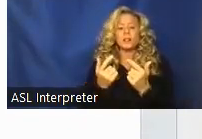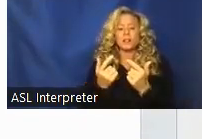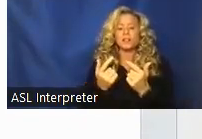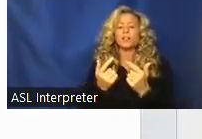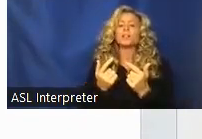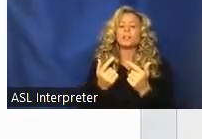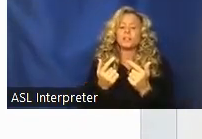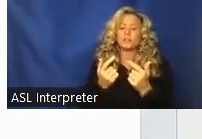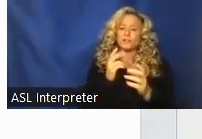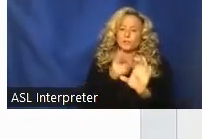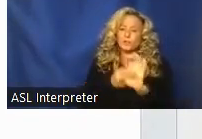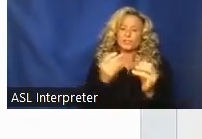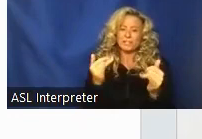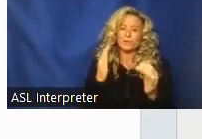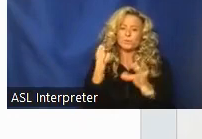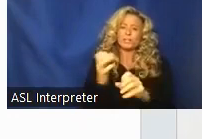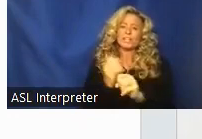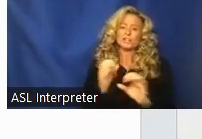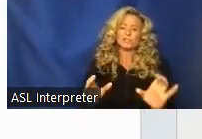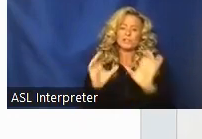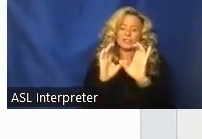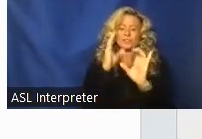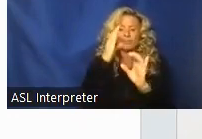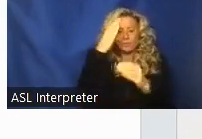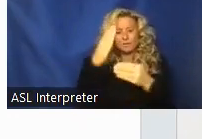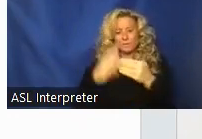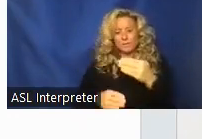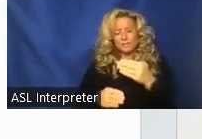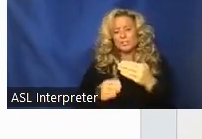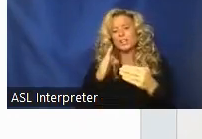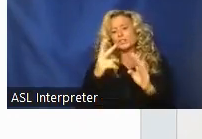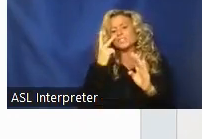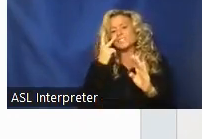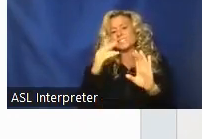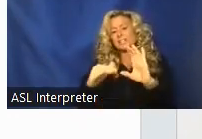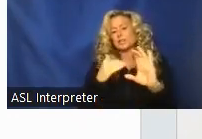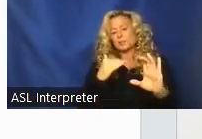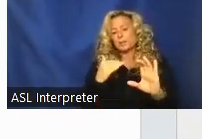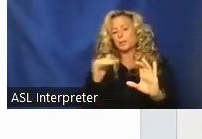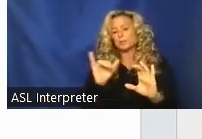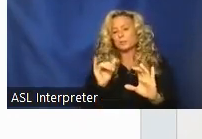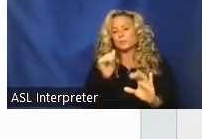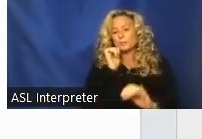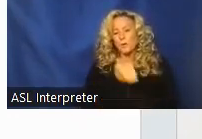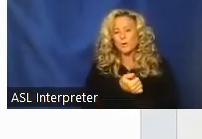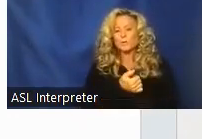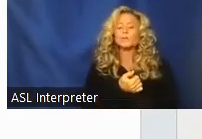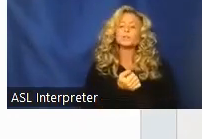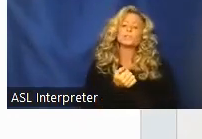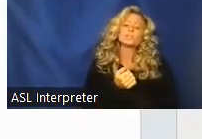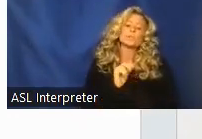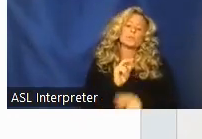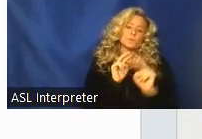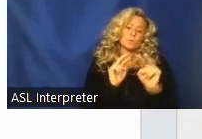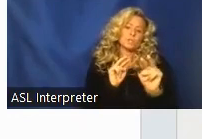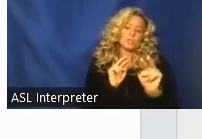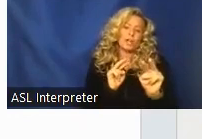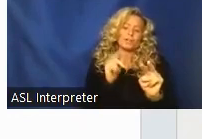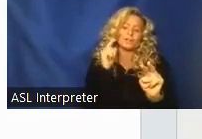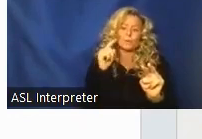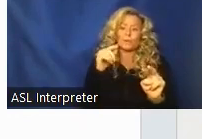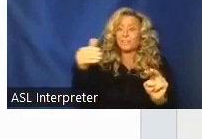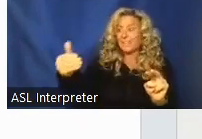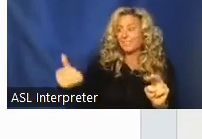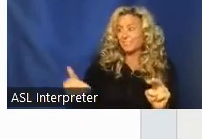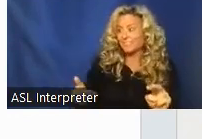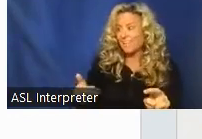certificate for participating. You'll look for that in your email tomorrow as well. So again, look out for the invite if